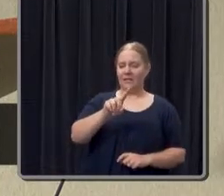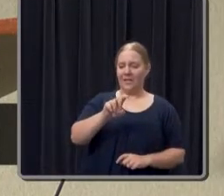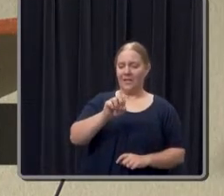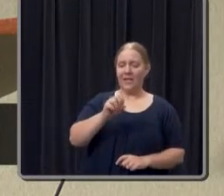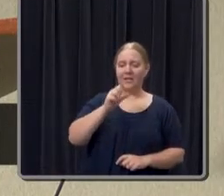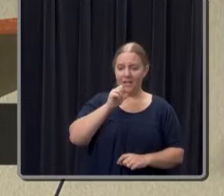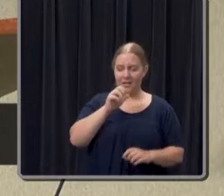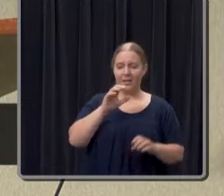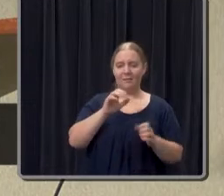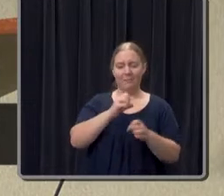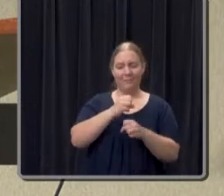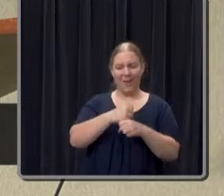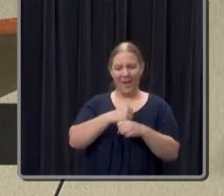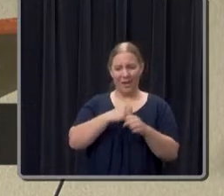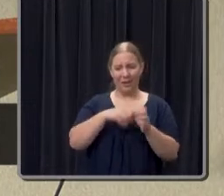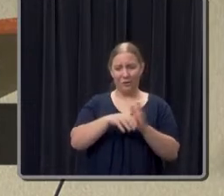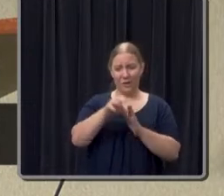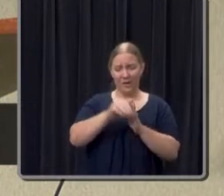done locally.